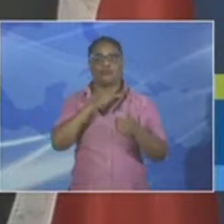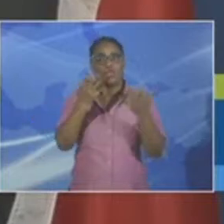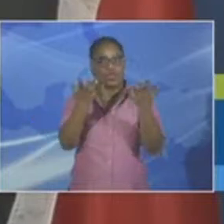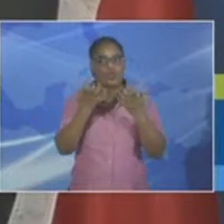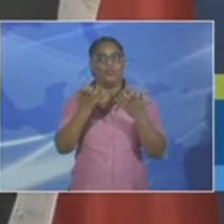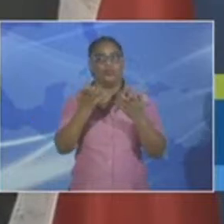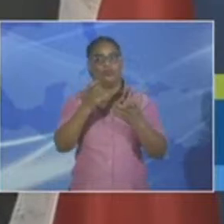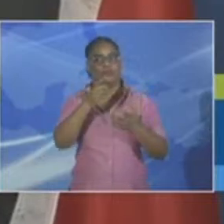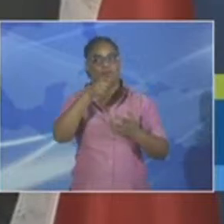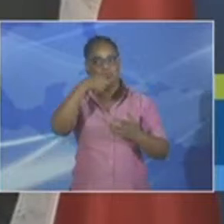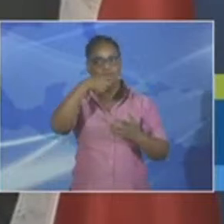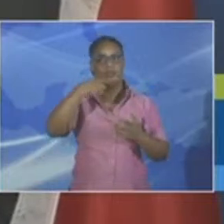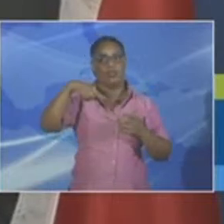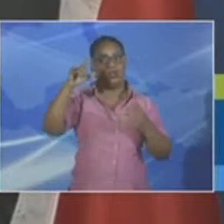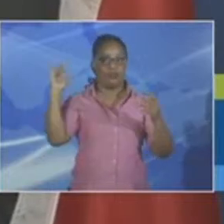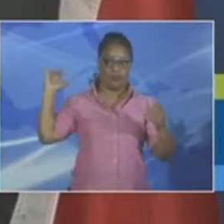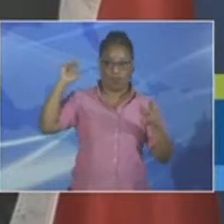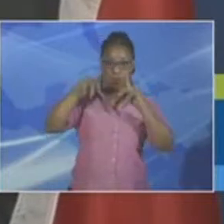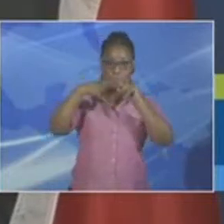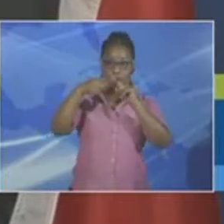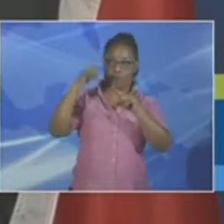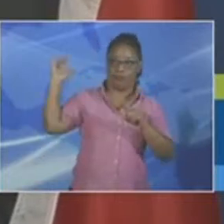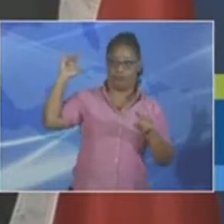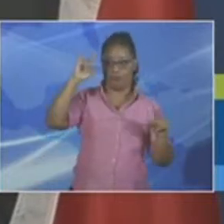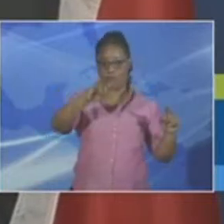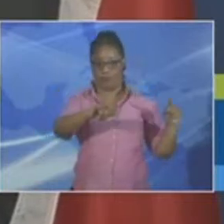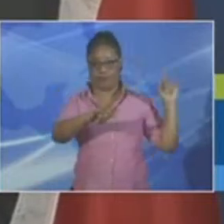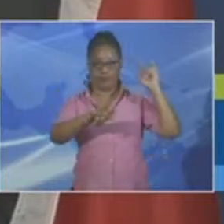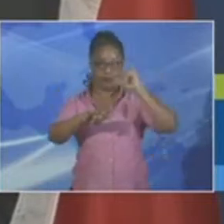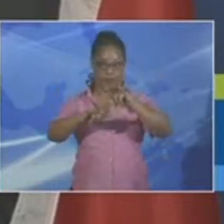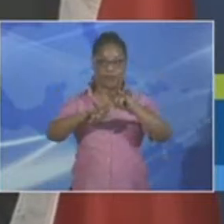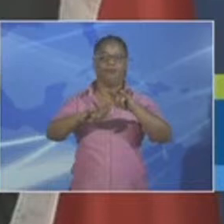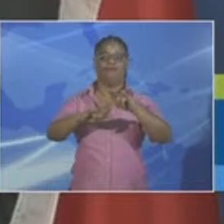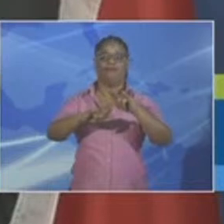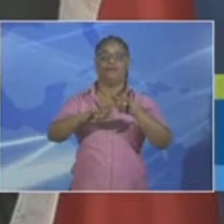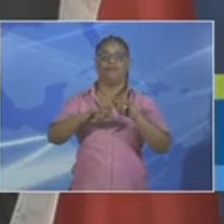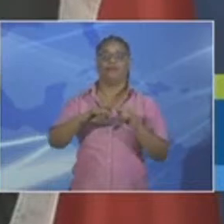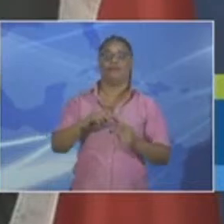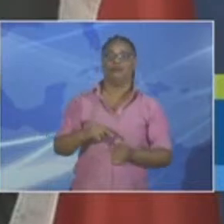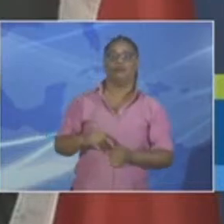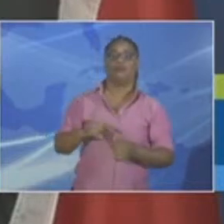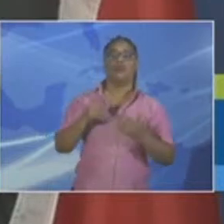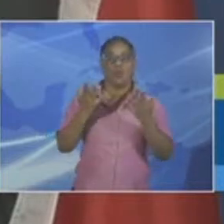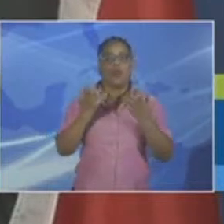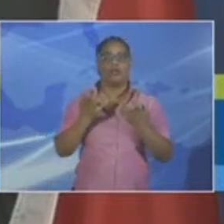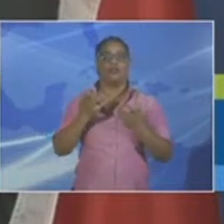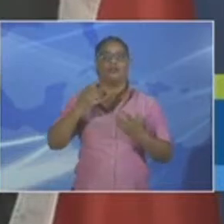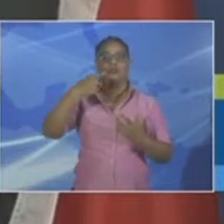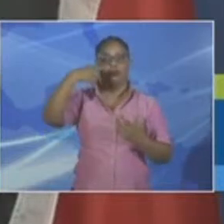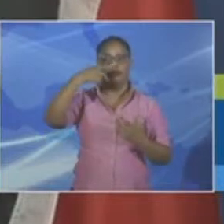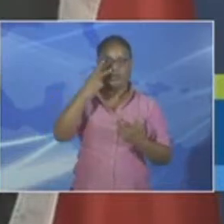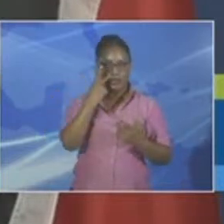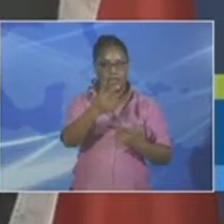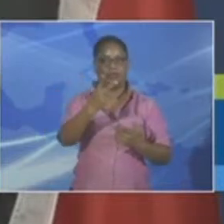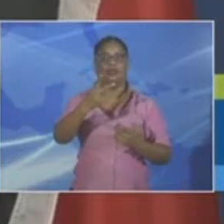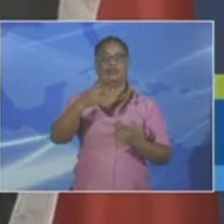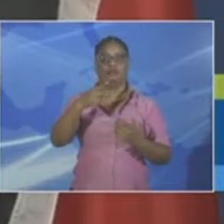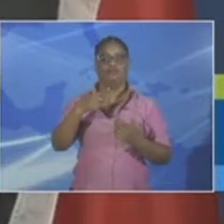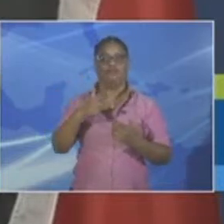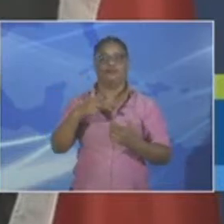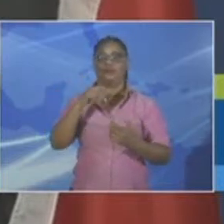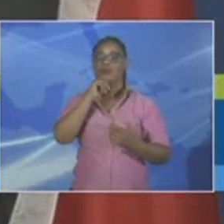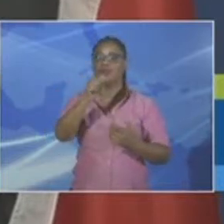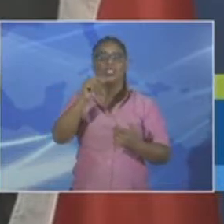the absolute requirement for a negative PCR before you can come into the country, that would be changed. The Attorney General will make the necessary